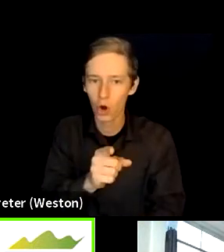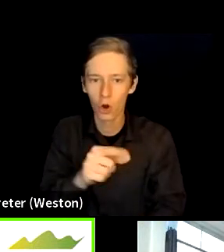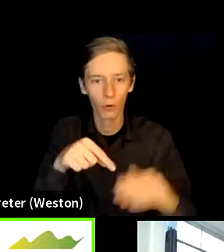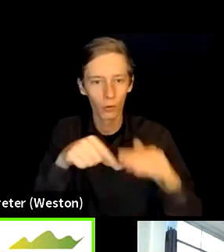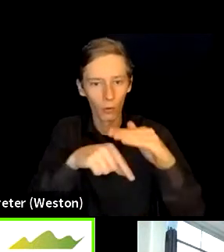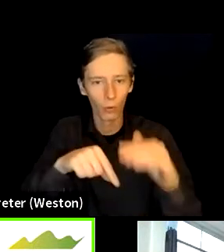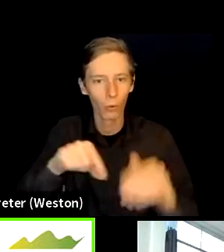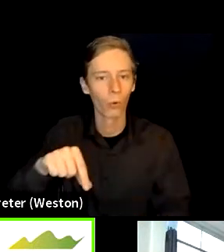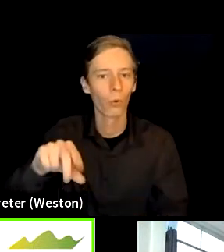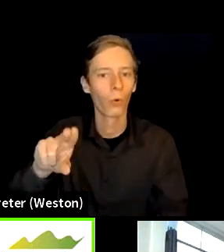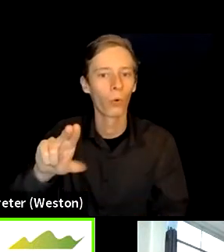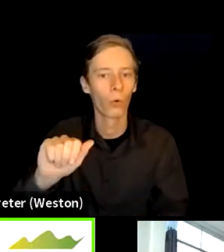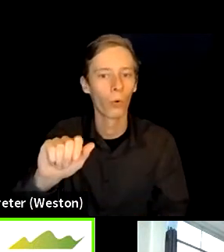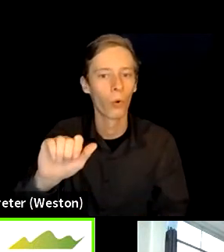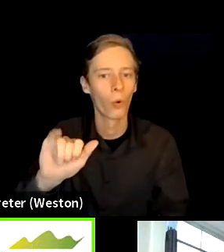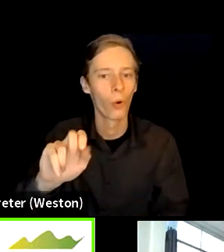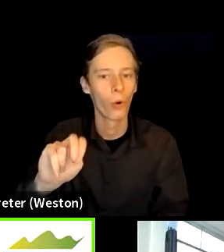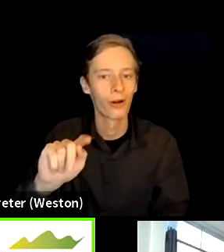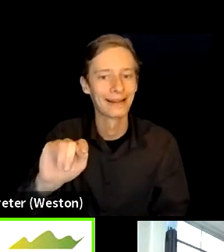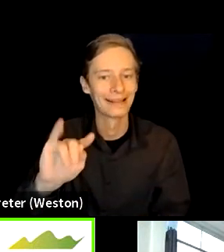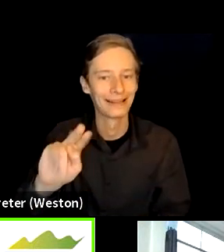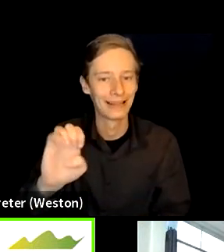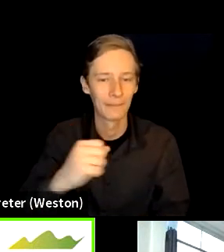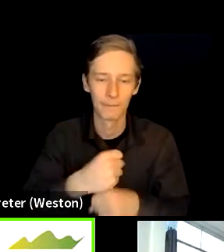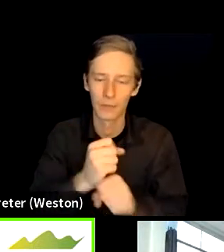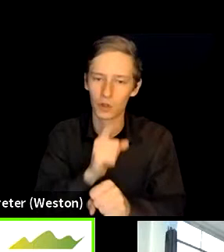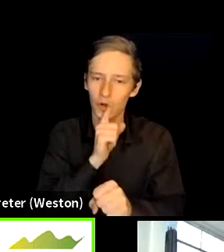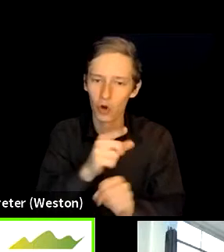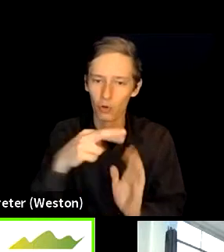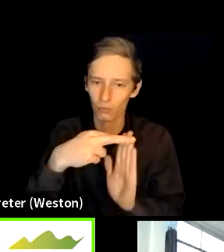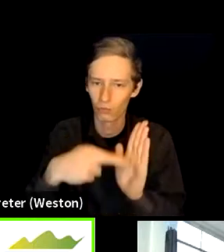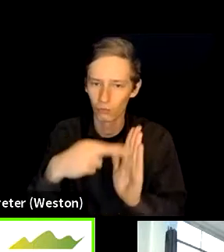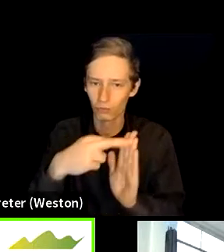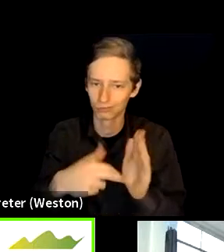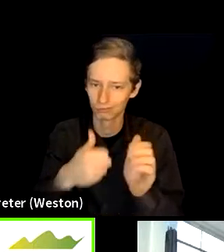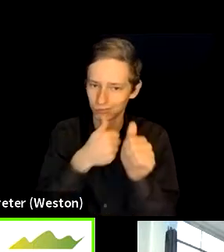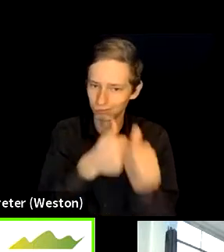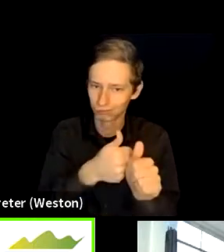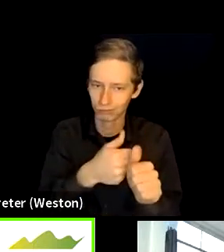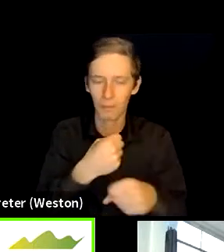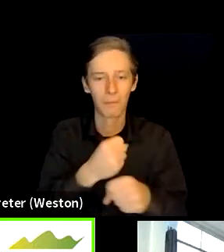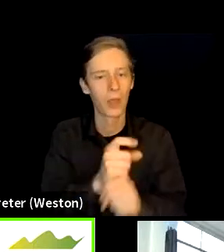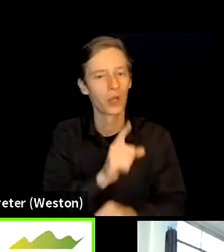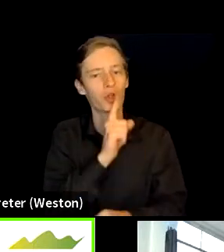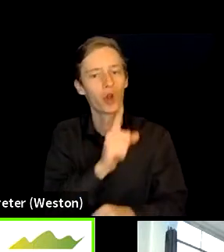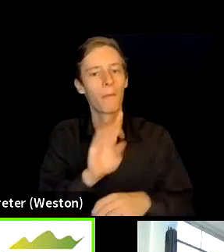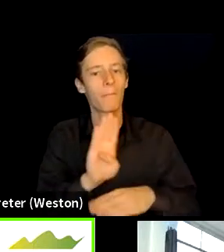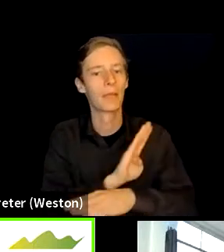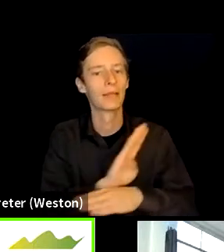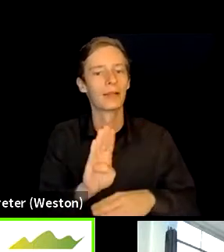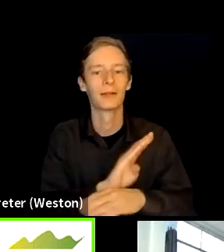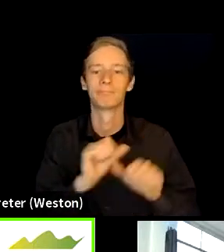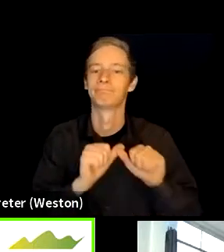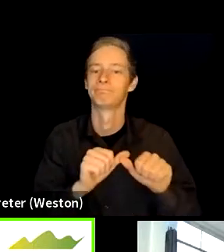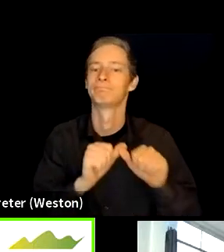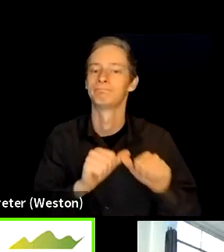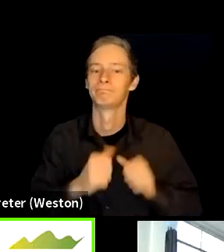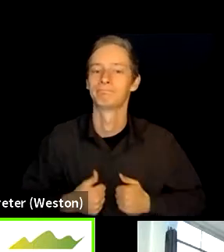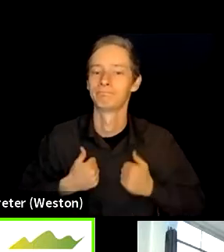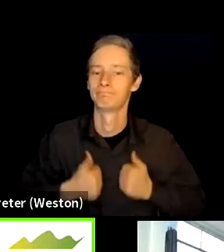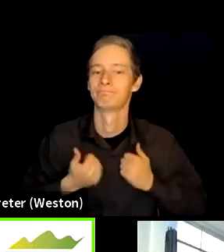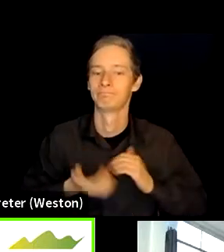case counts as low as possible and our businesses as open as possible. So we were formed to really help with that. And the services that we